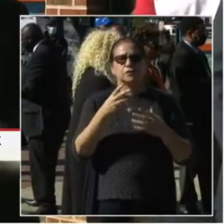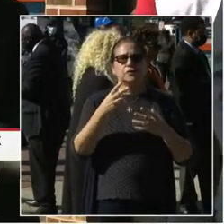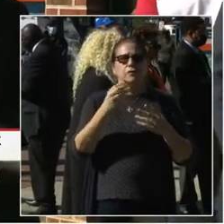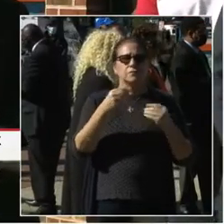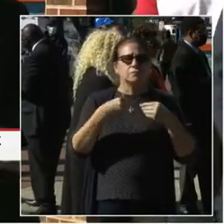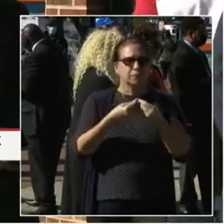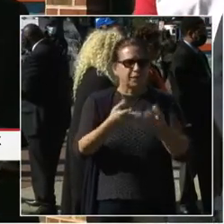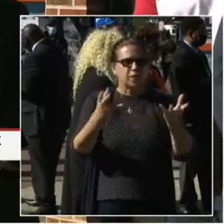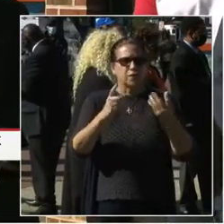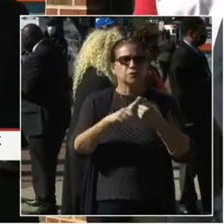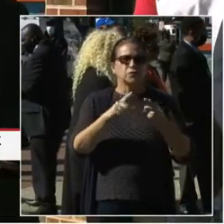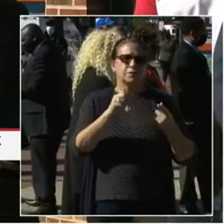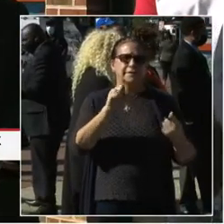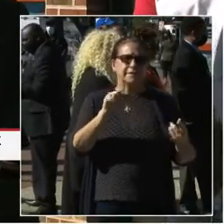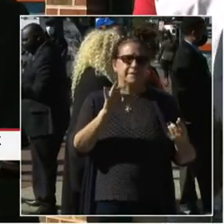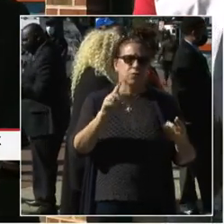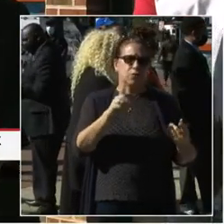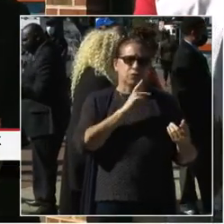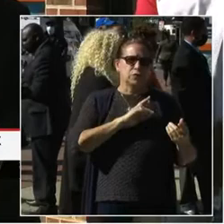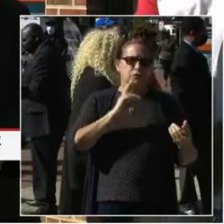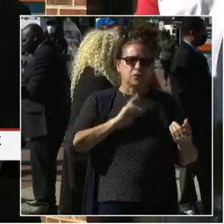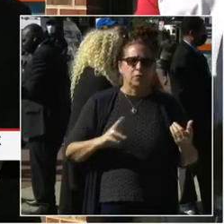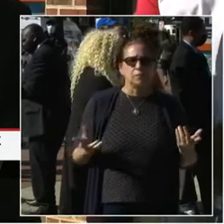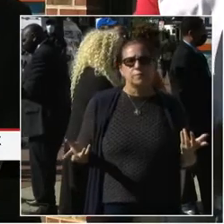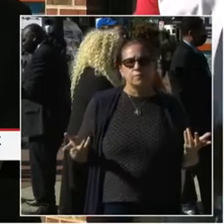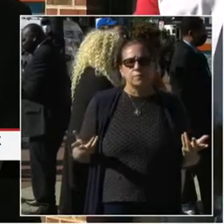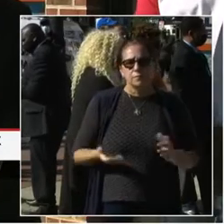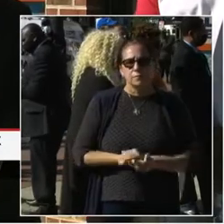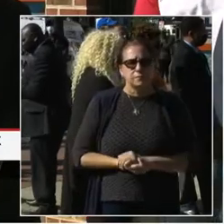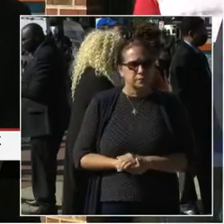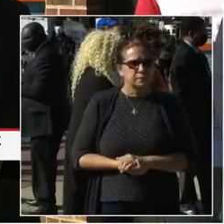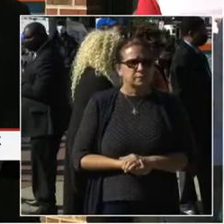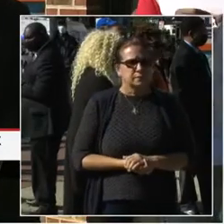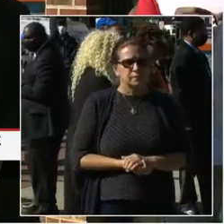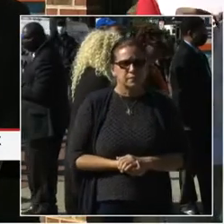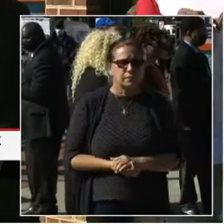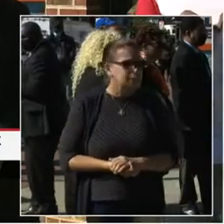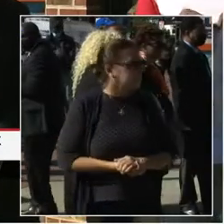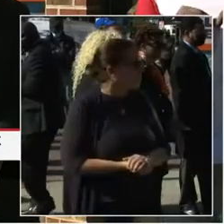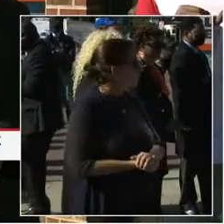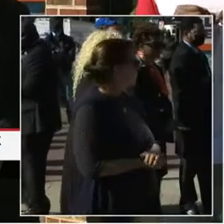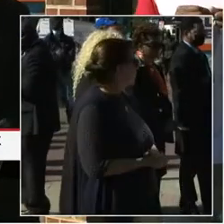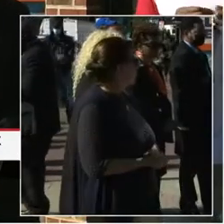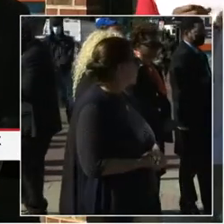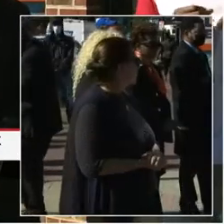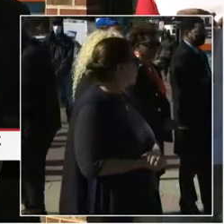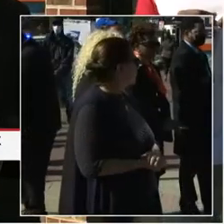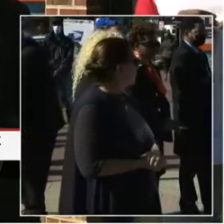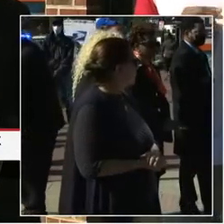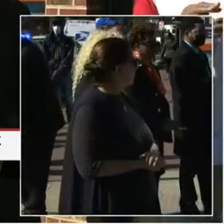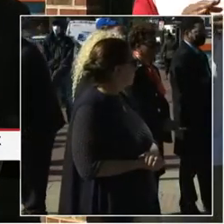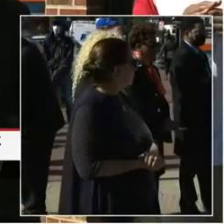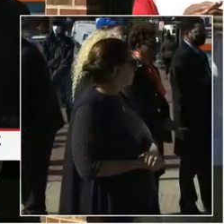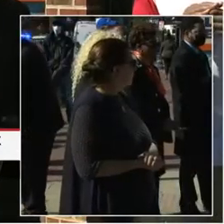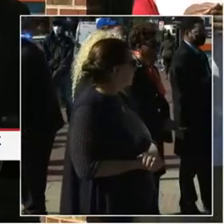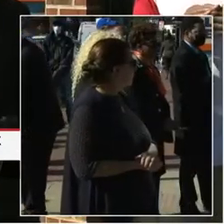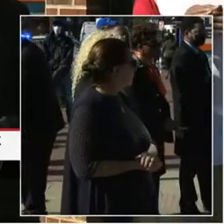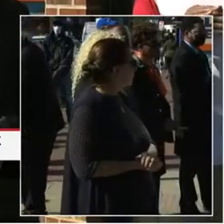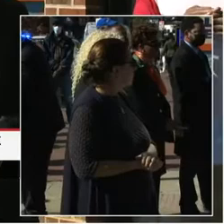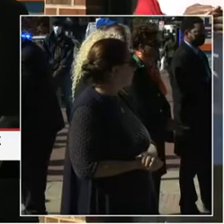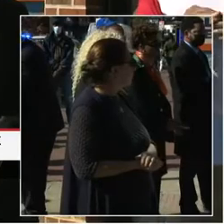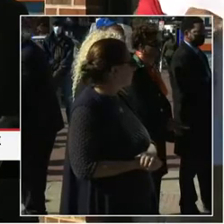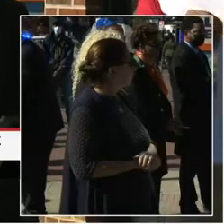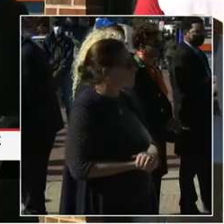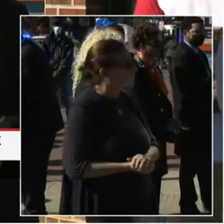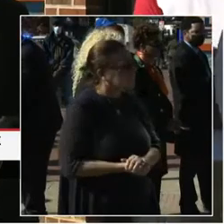some pretty intense litigation over many years. And they didn't come out on the winning